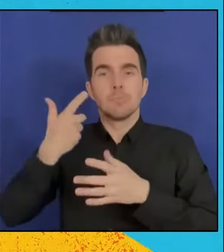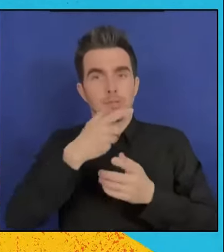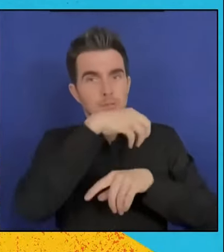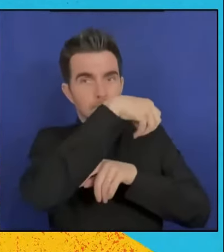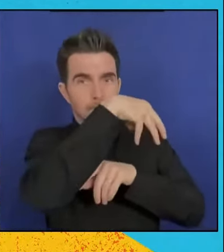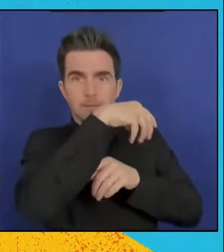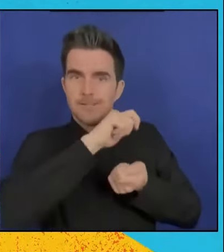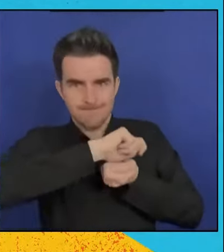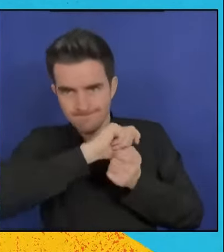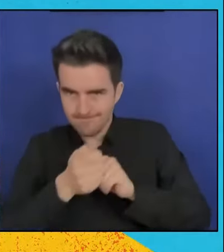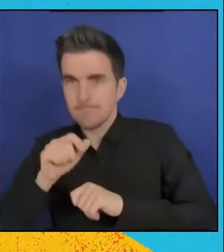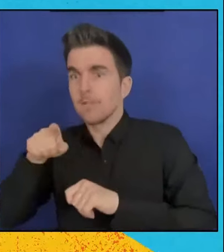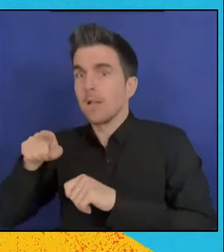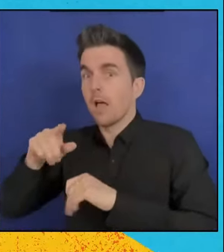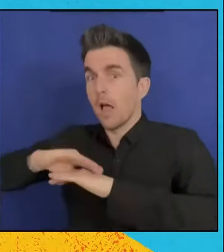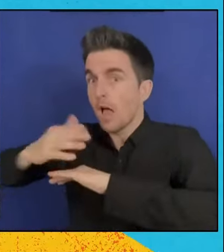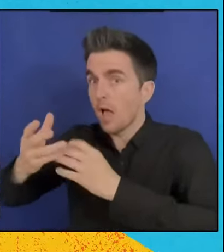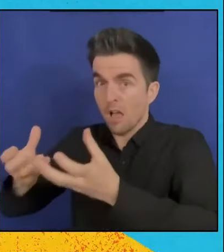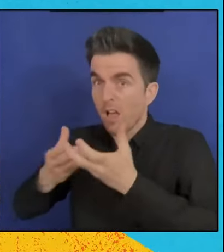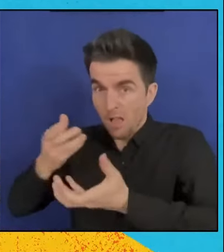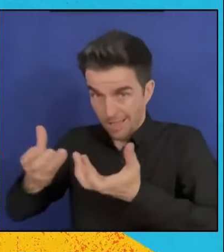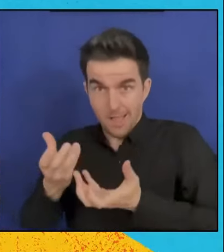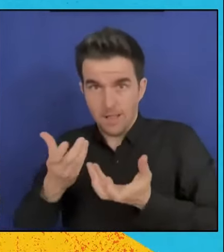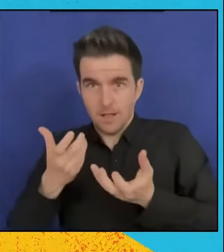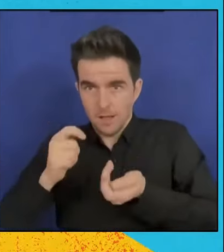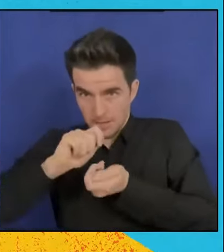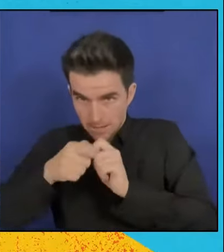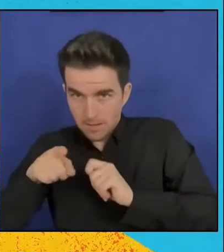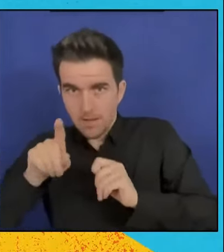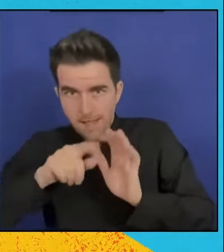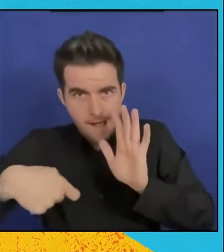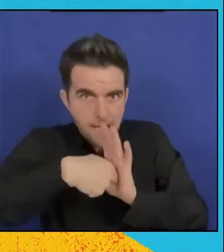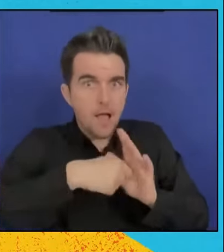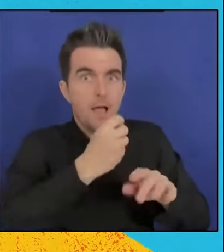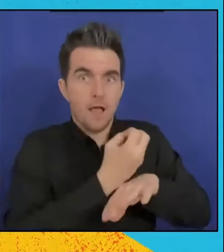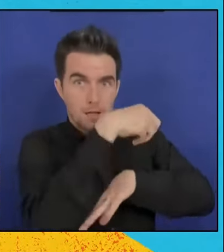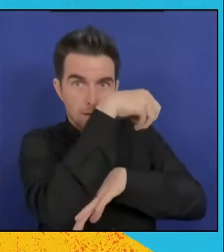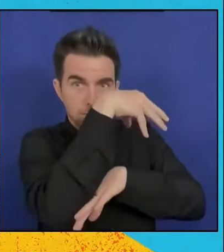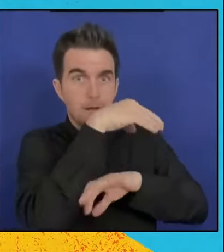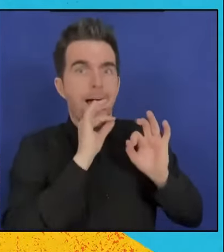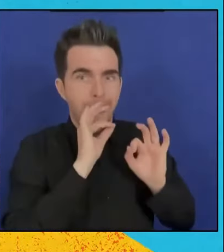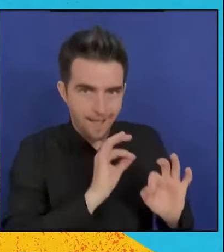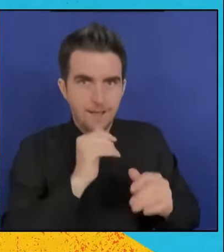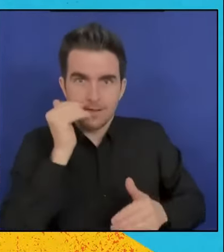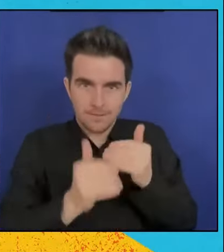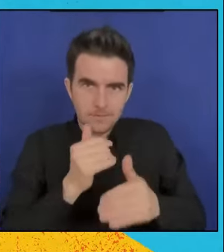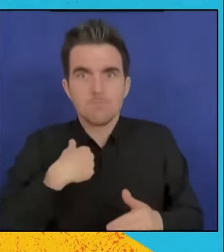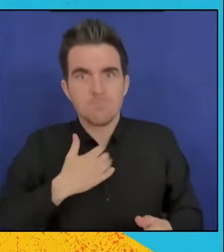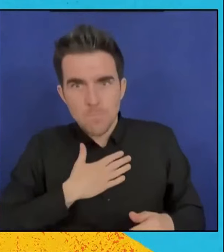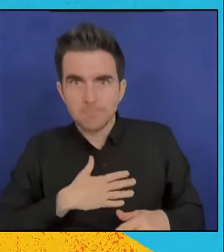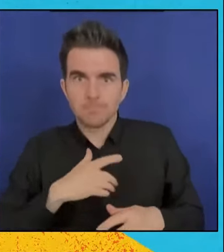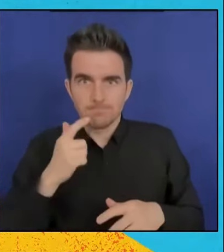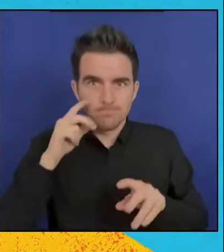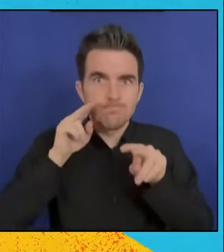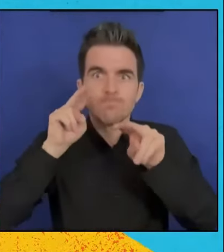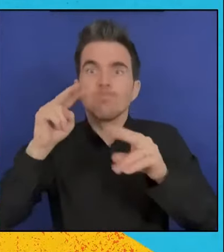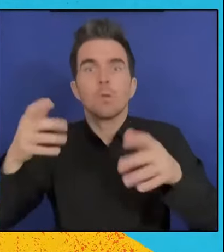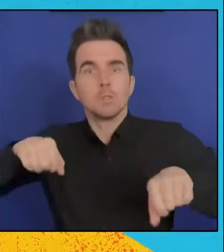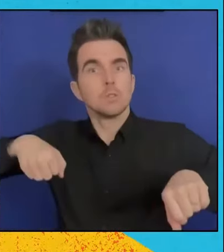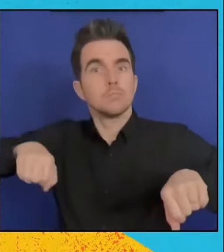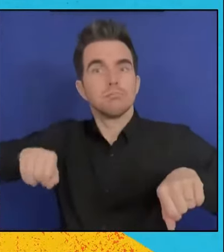environment. Because if we don't care right now, 10 years to come, we are all going to see the impacts. Like right now, we see in